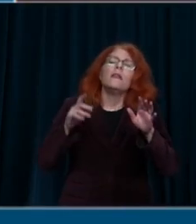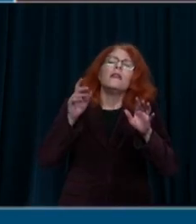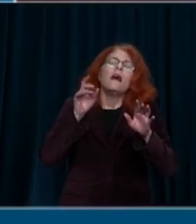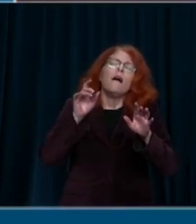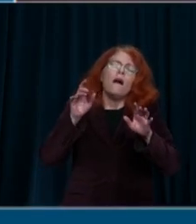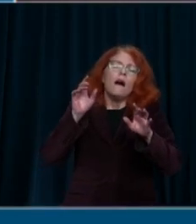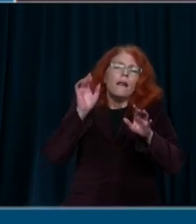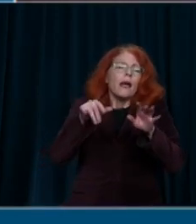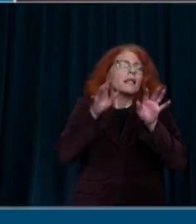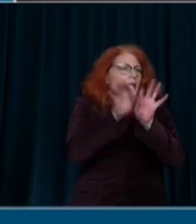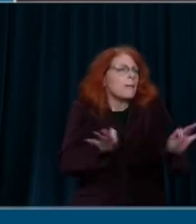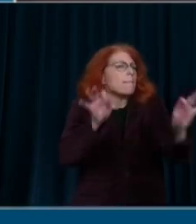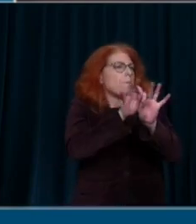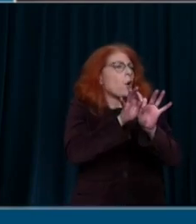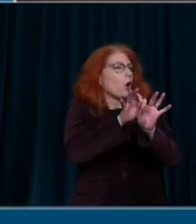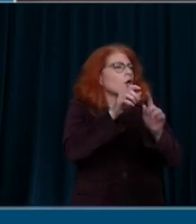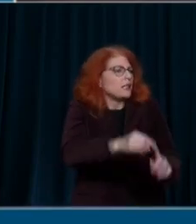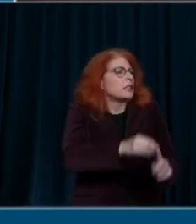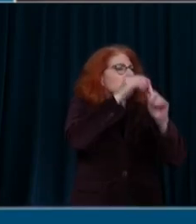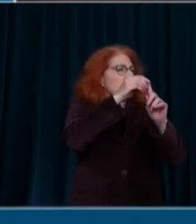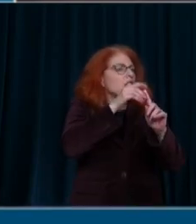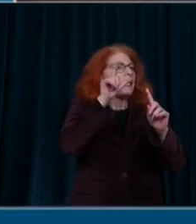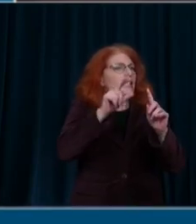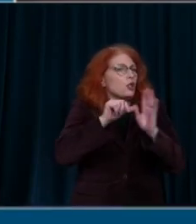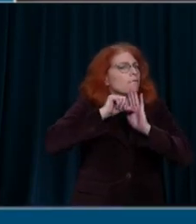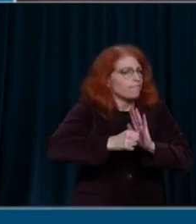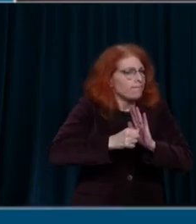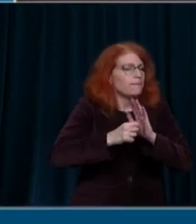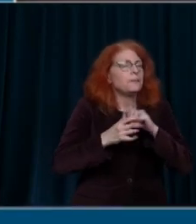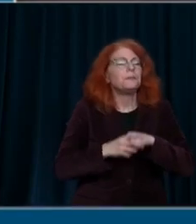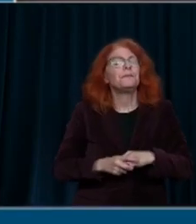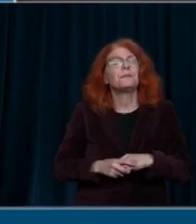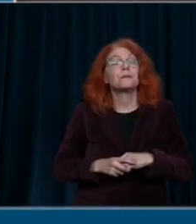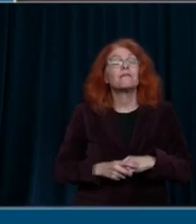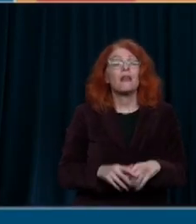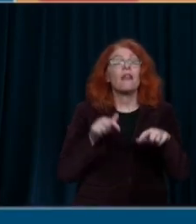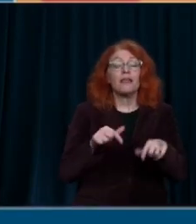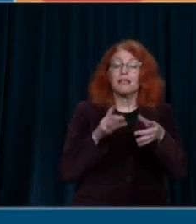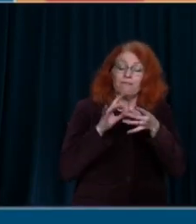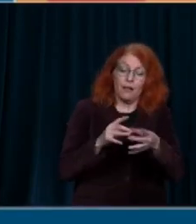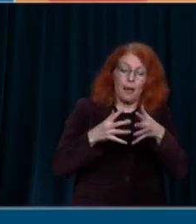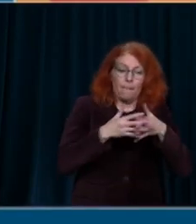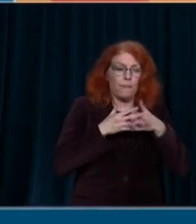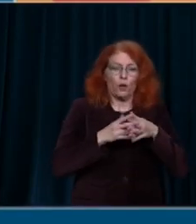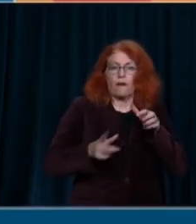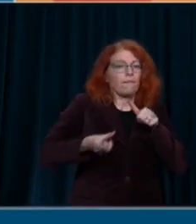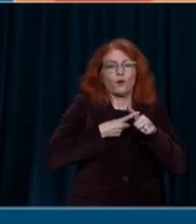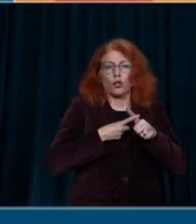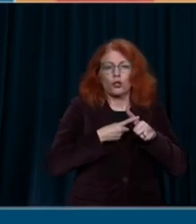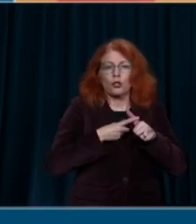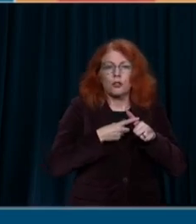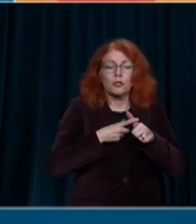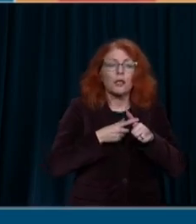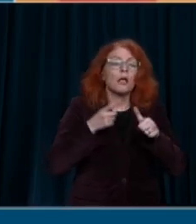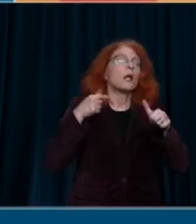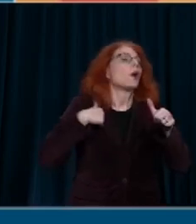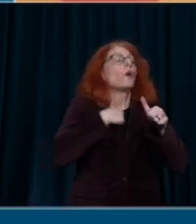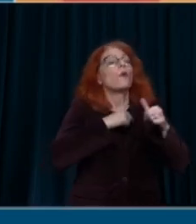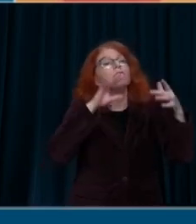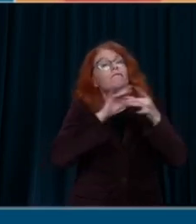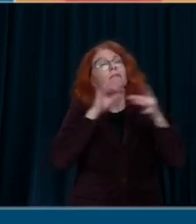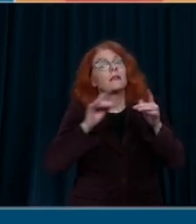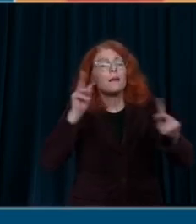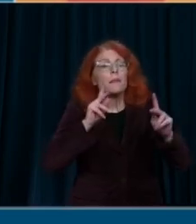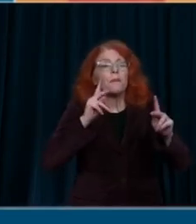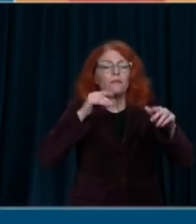important distinction that needs to be made. This is about America first. You know, we talk about all the people that